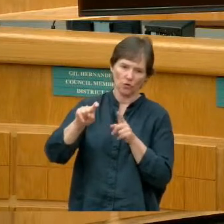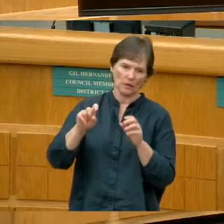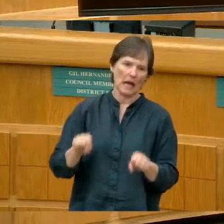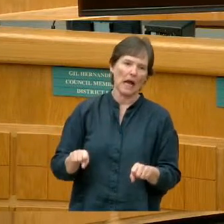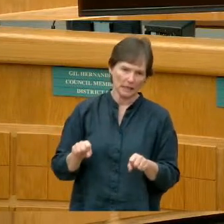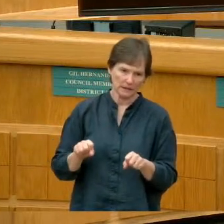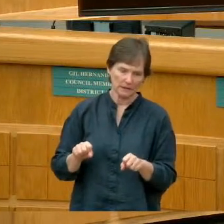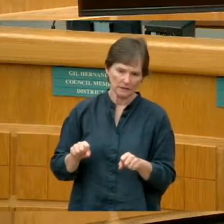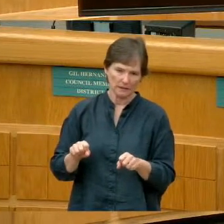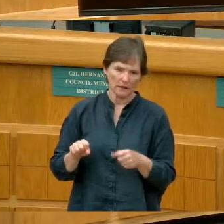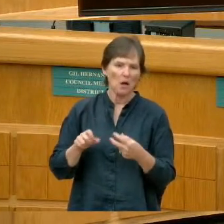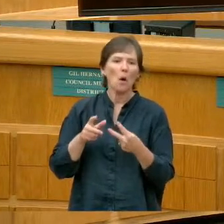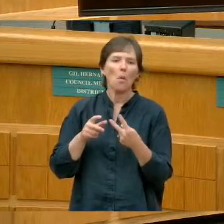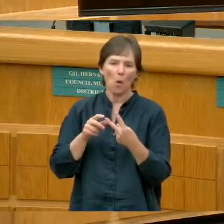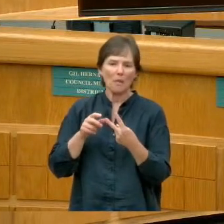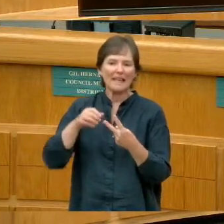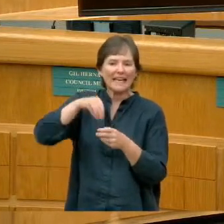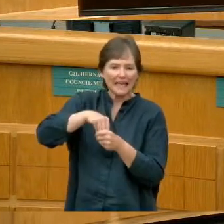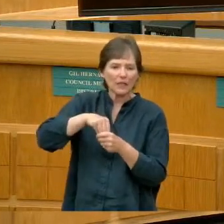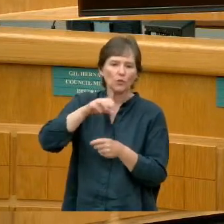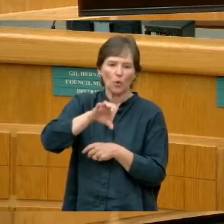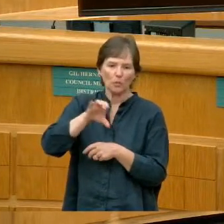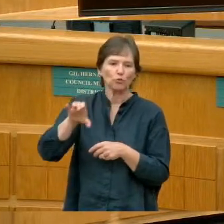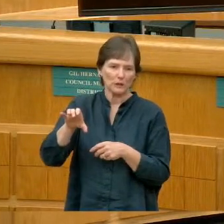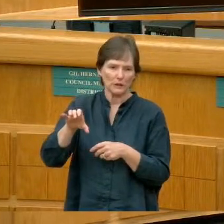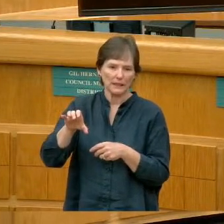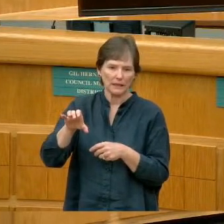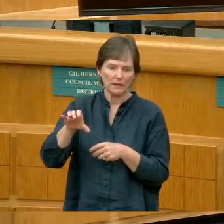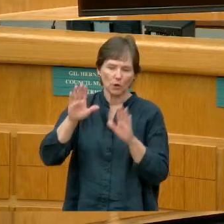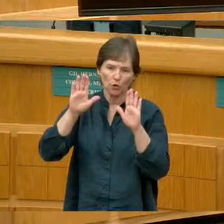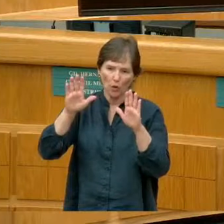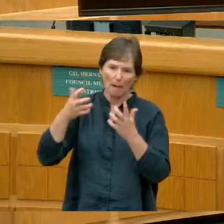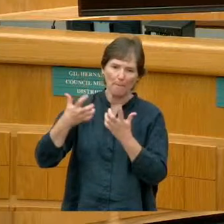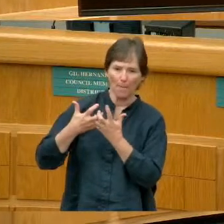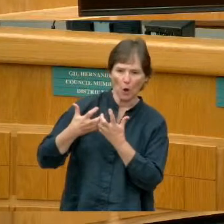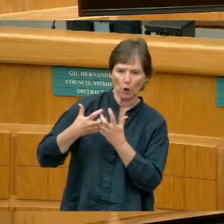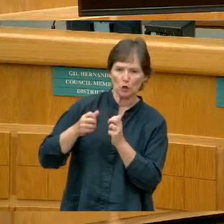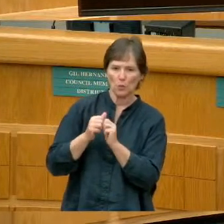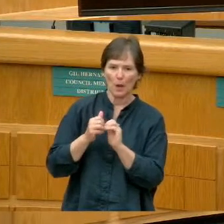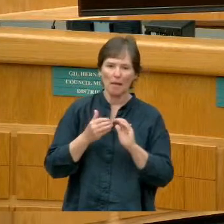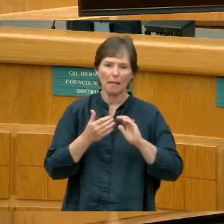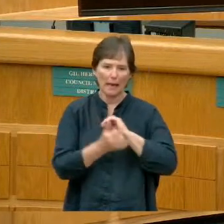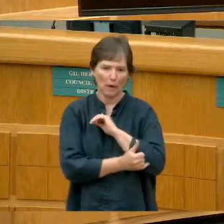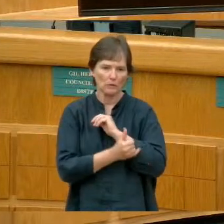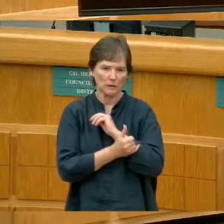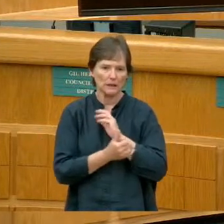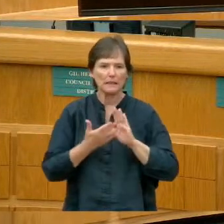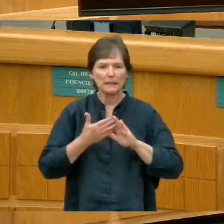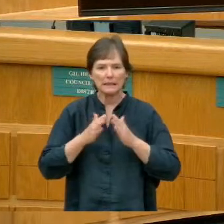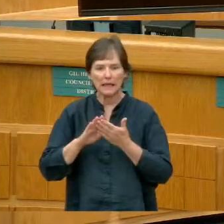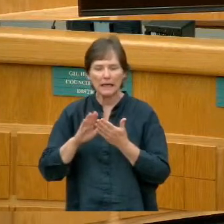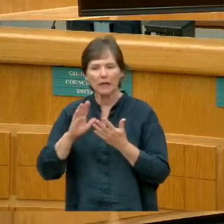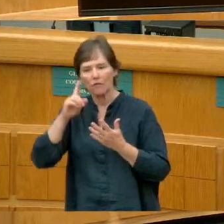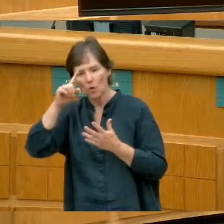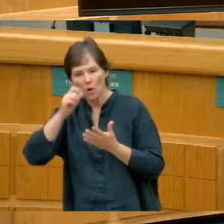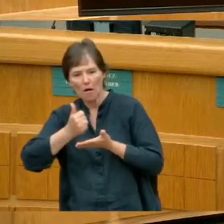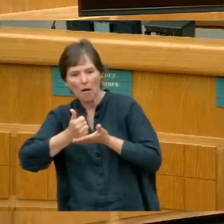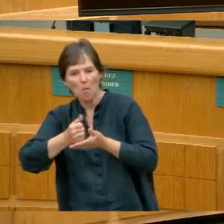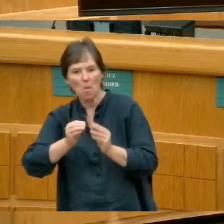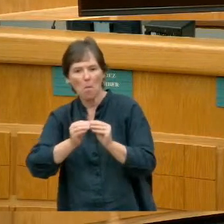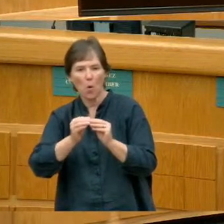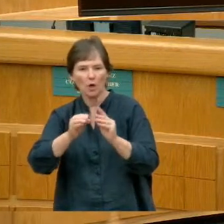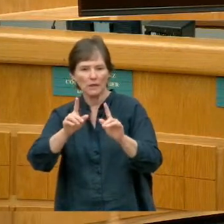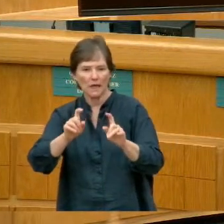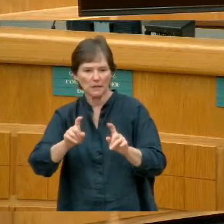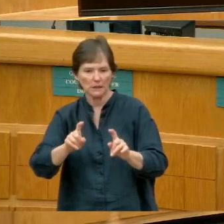884-2242. Those are both in Corpus Christi. And they've been great partners with us and the county in getting more persons tested.